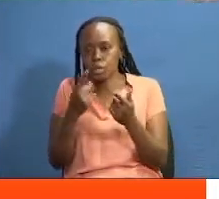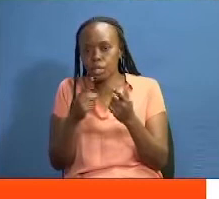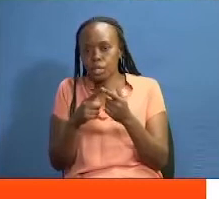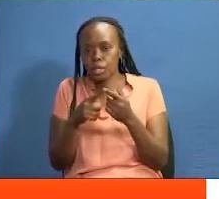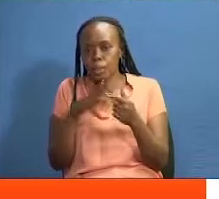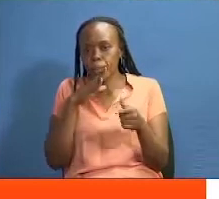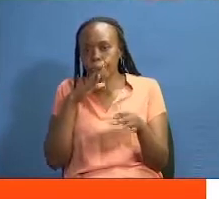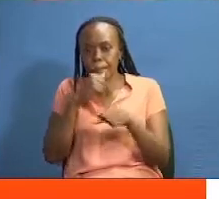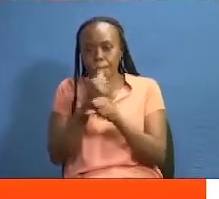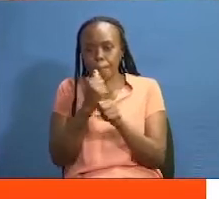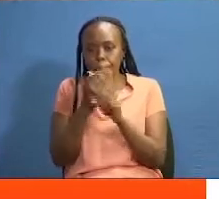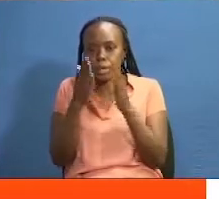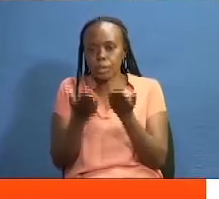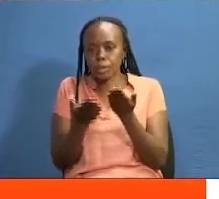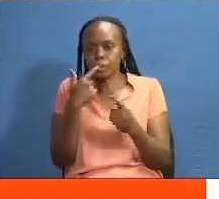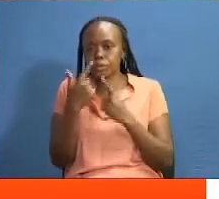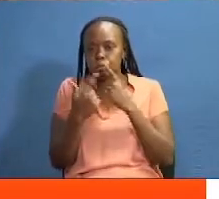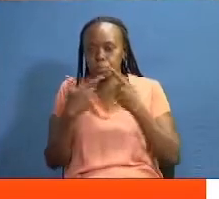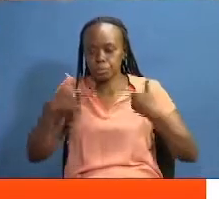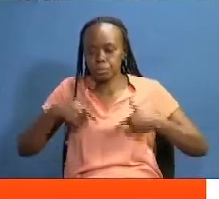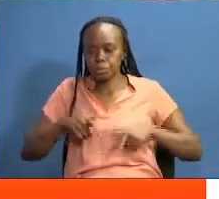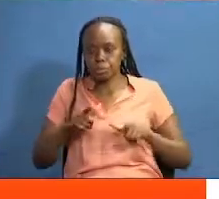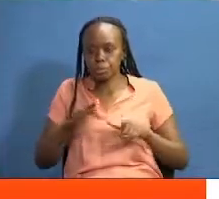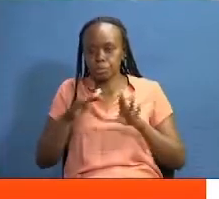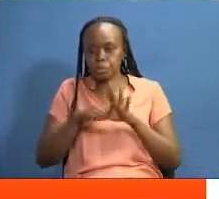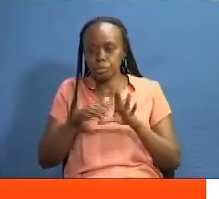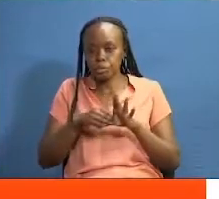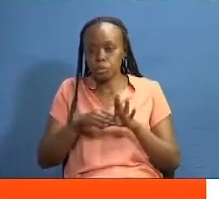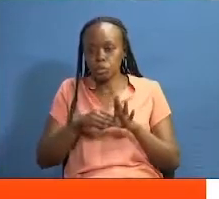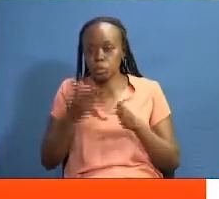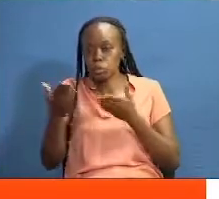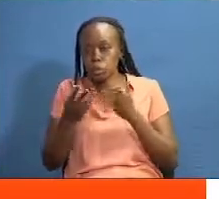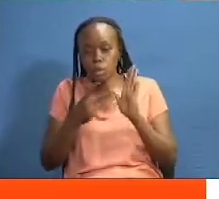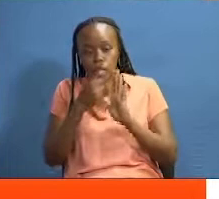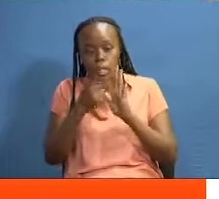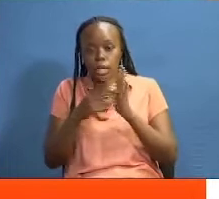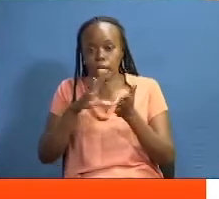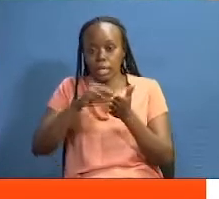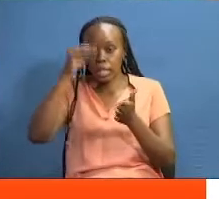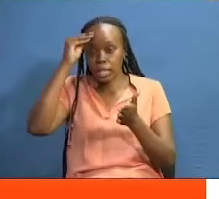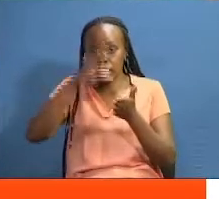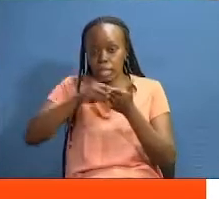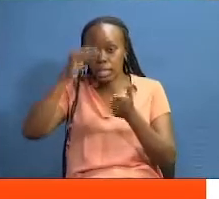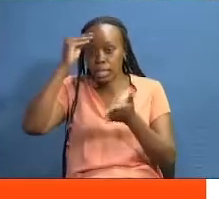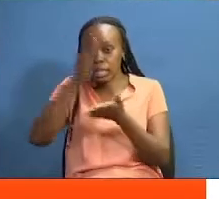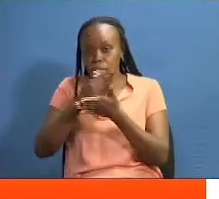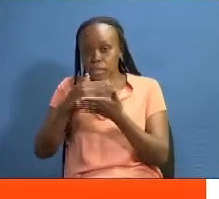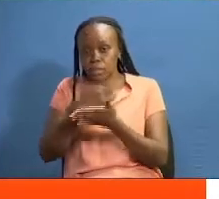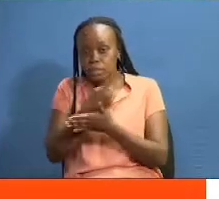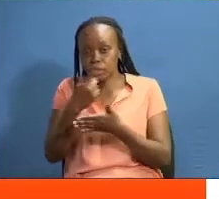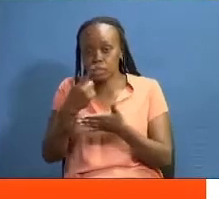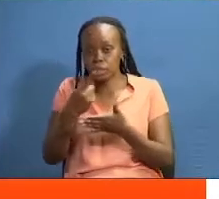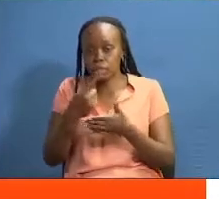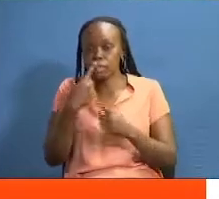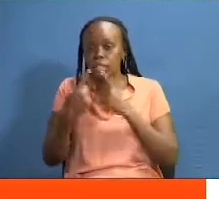be employed, maybe let's say in procurement department, learn something there. Can I tell you a